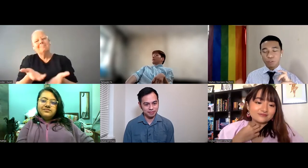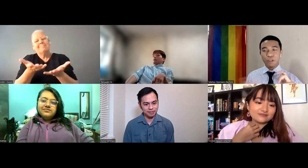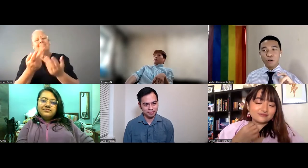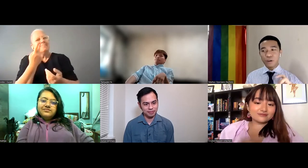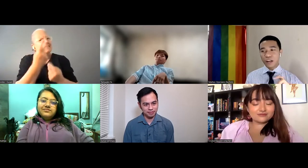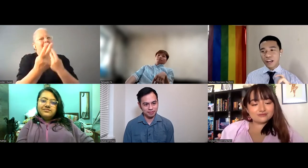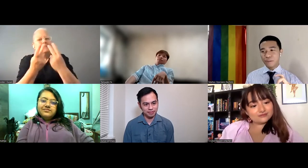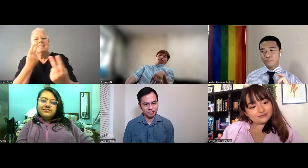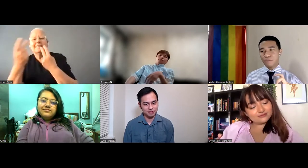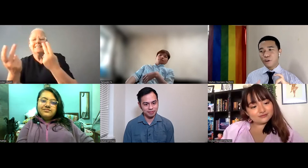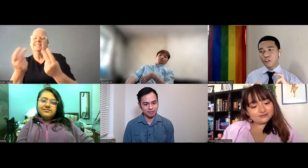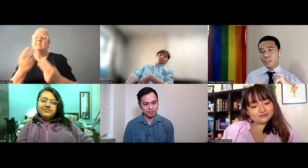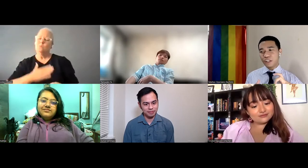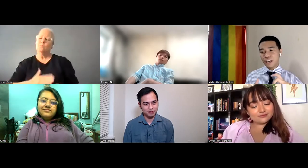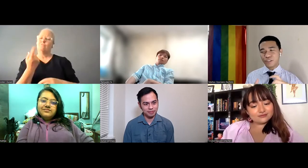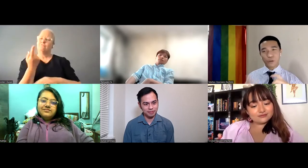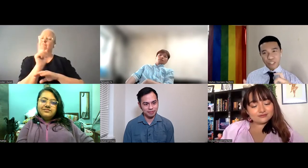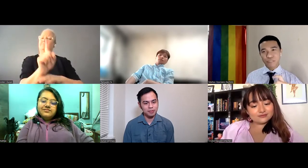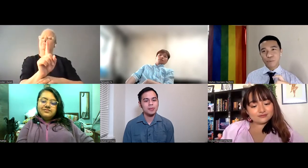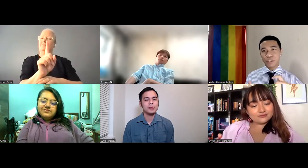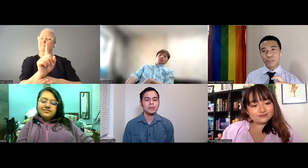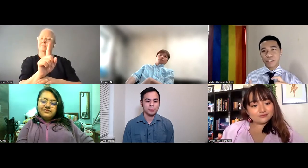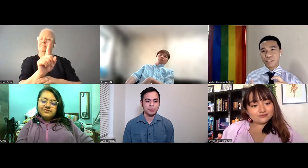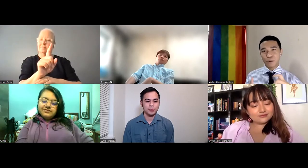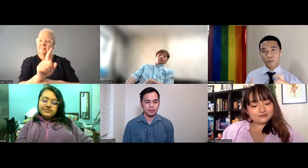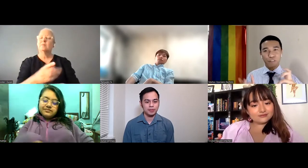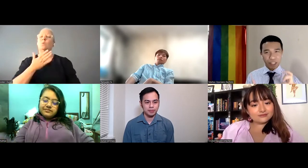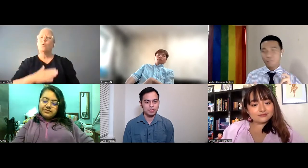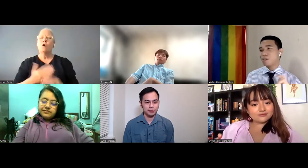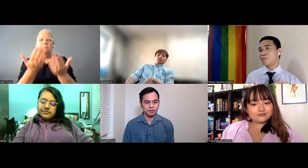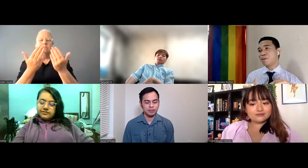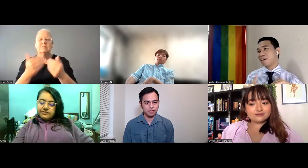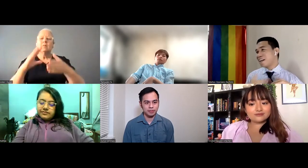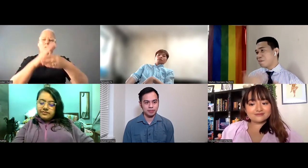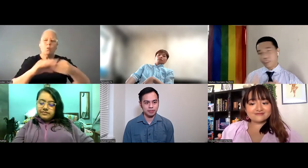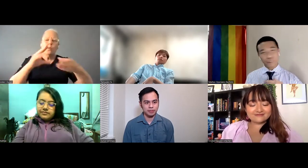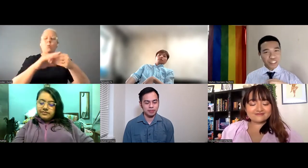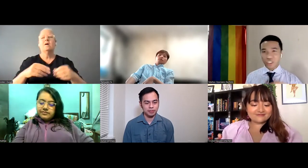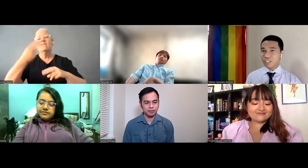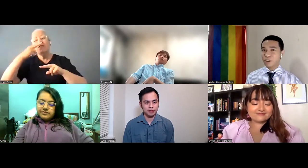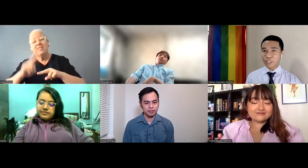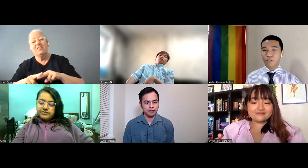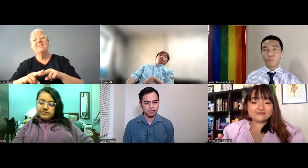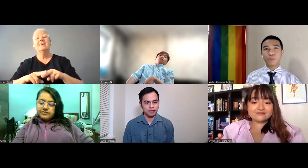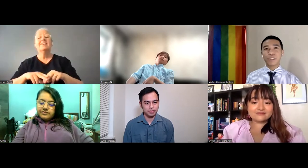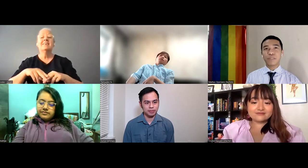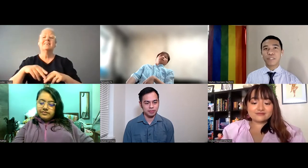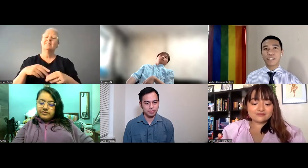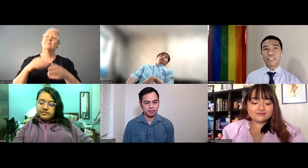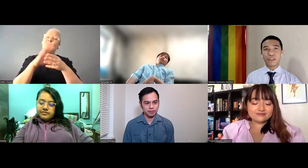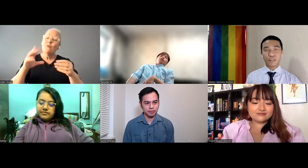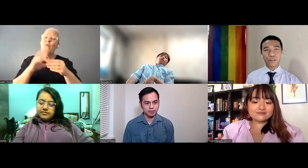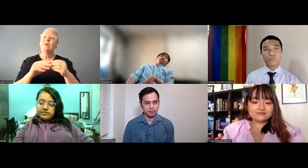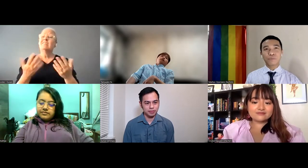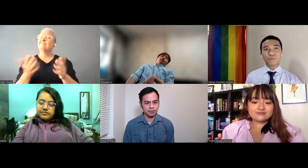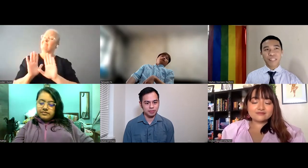they would know more stories of people with disabilities, more funny stories, more motivational stories for people with